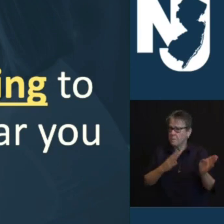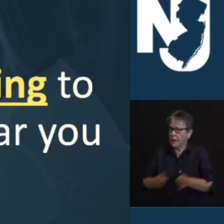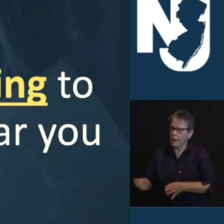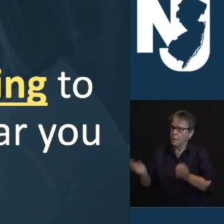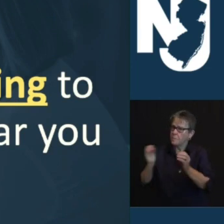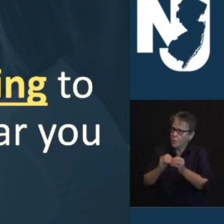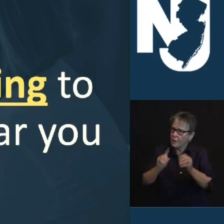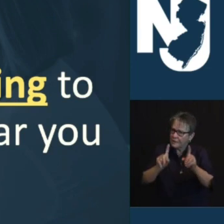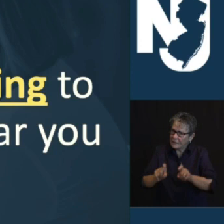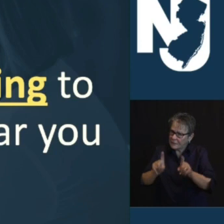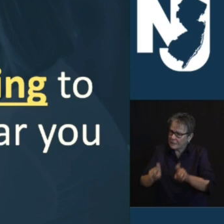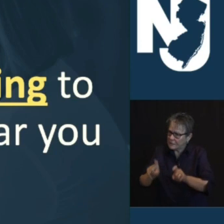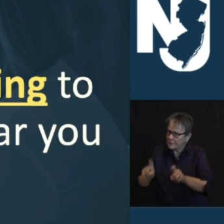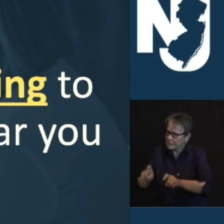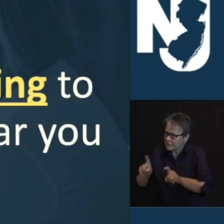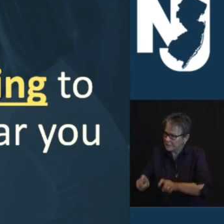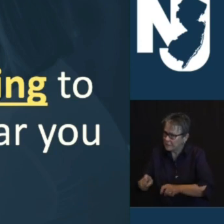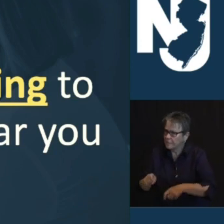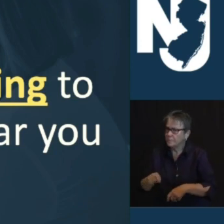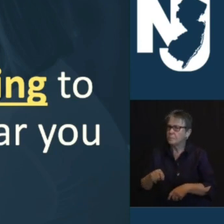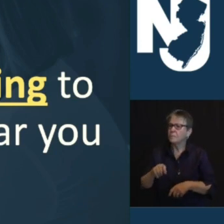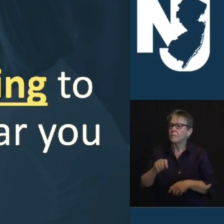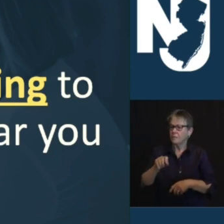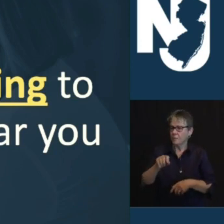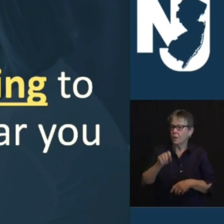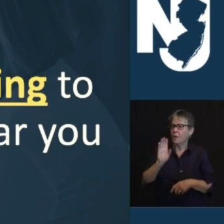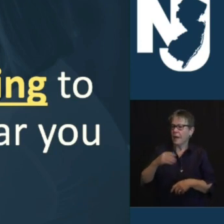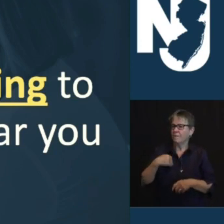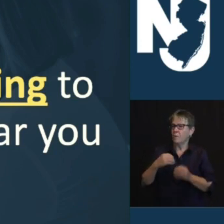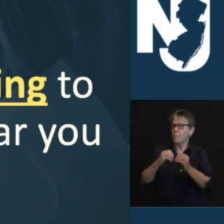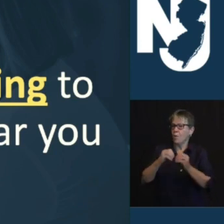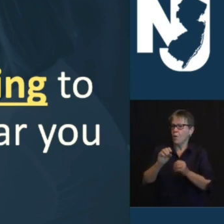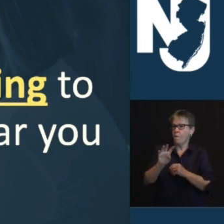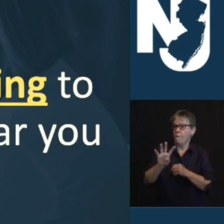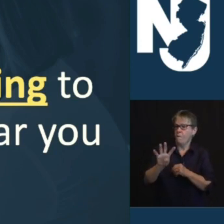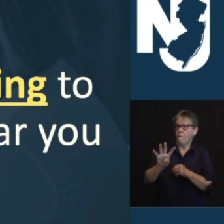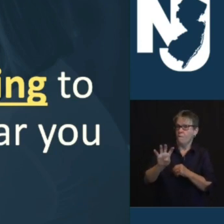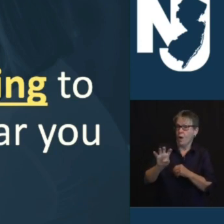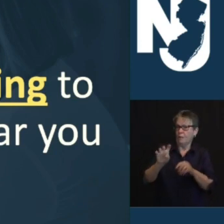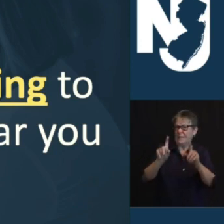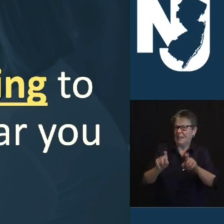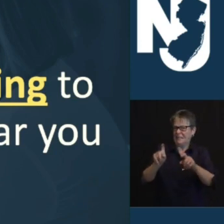400 testing sites available across our state, and you can find one by going to that website,